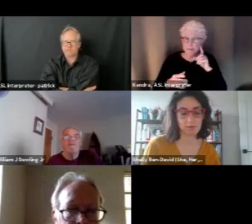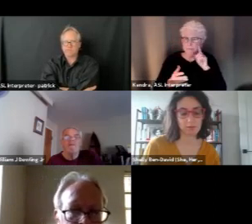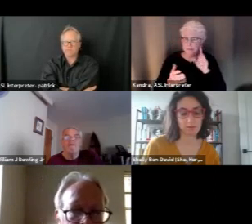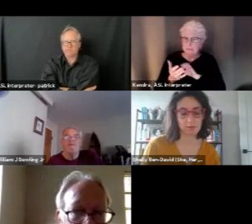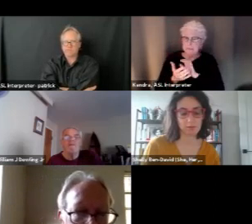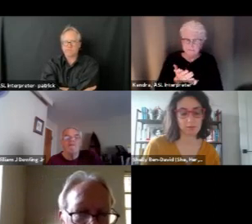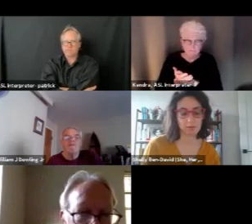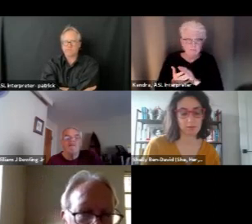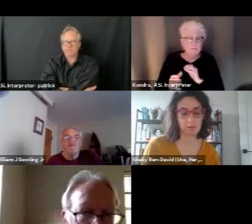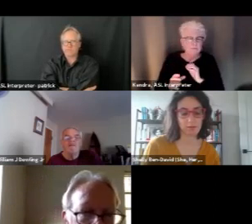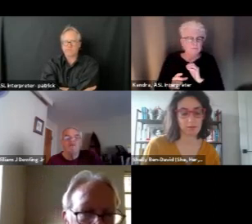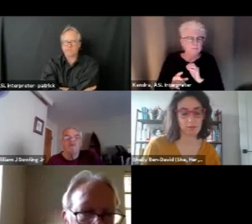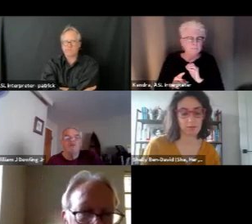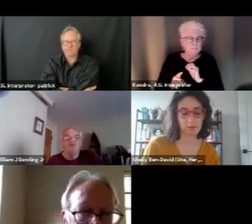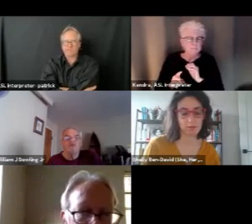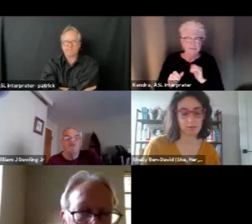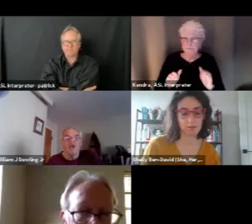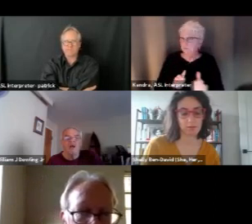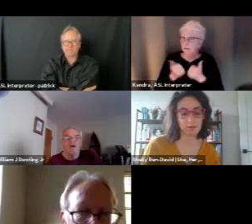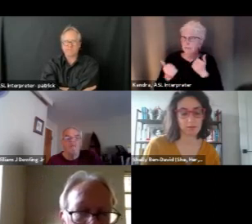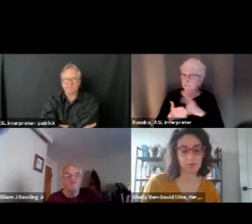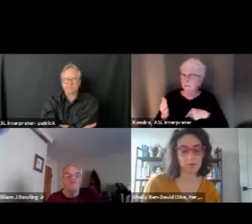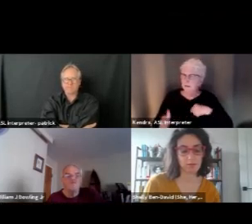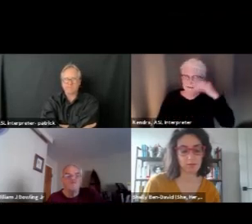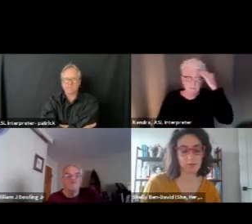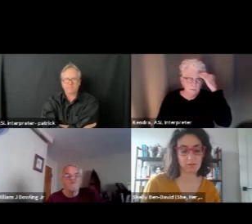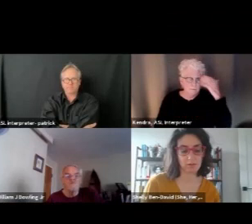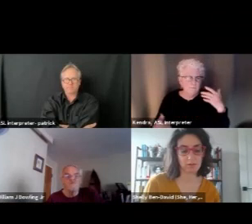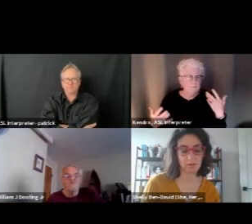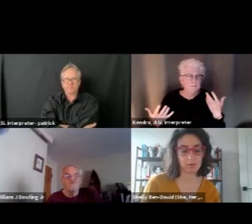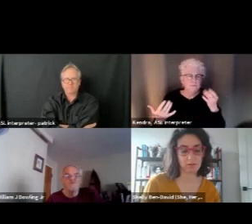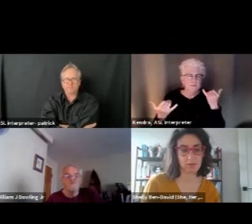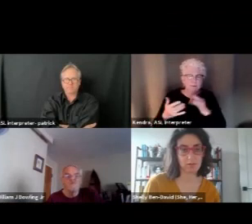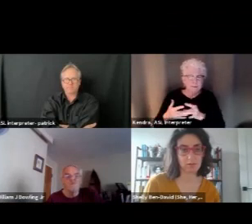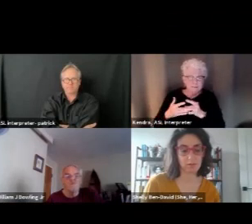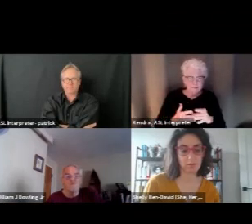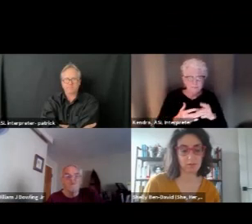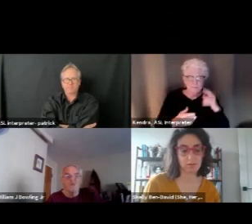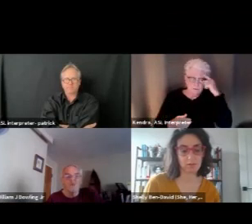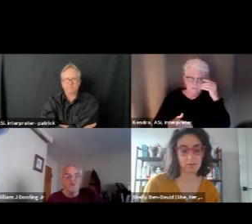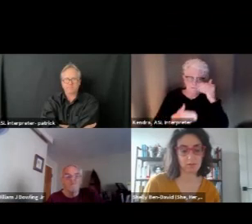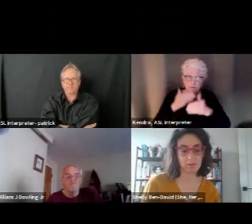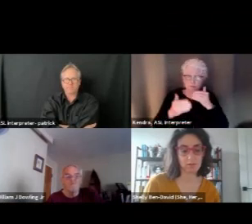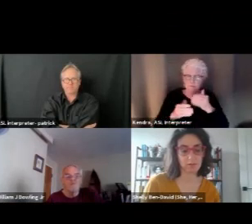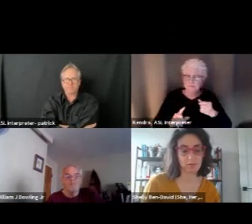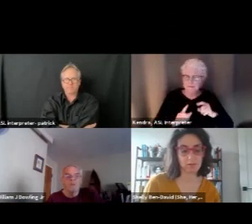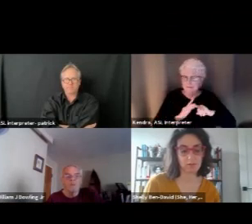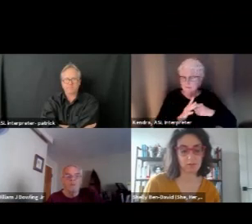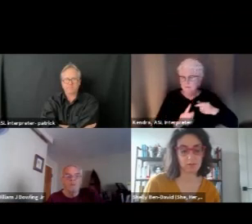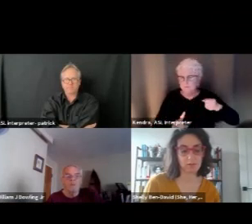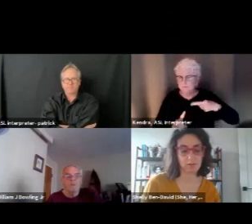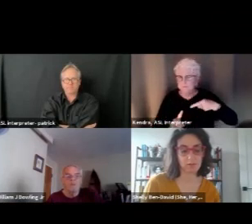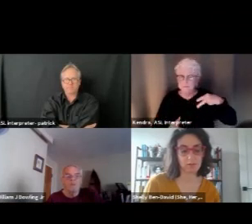with, the main targets are those who deal with more chronic conditions such as schizophrenia or mental disorder. And so perhaps the two theories